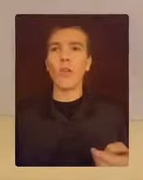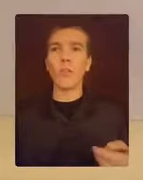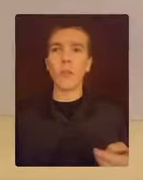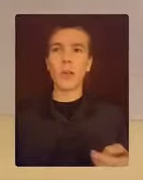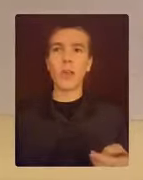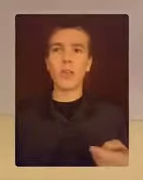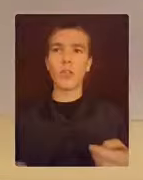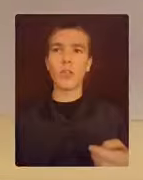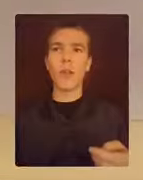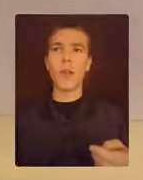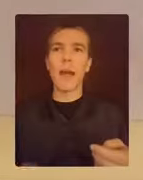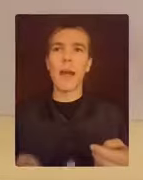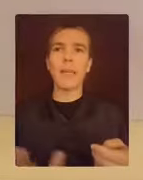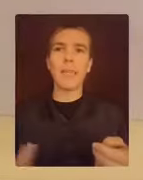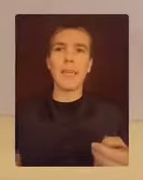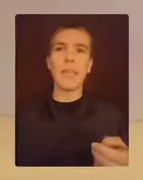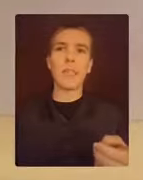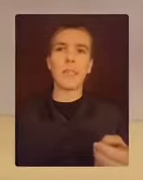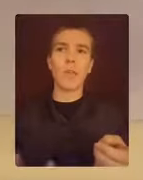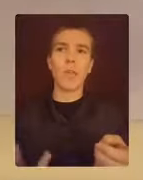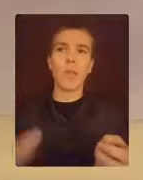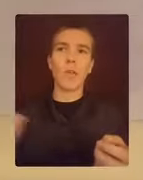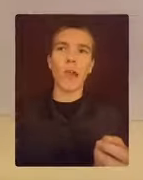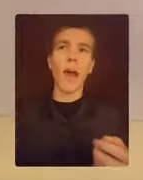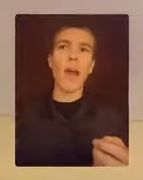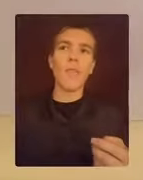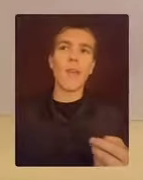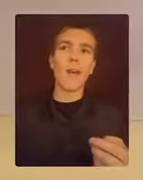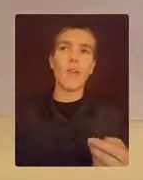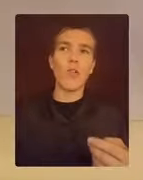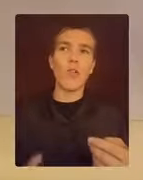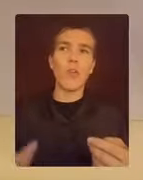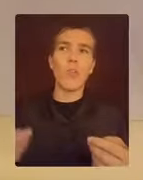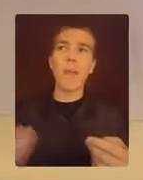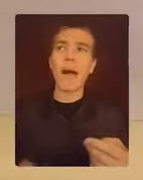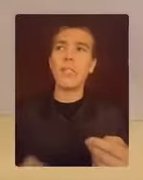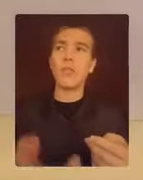You'll experience your dream as is in real life, and